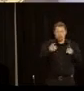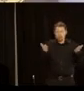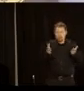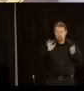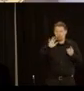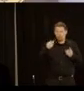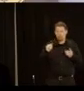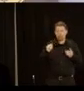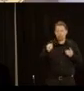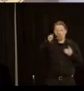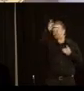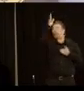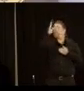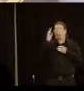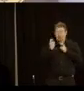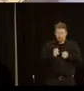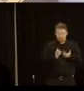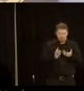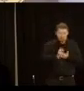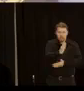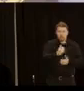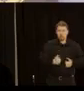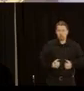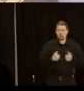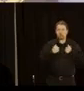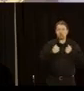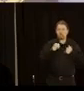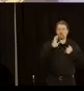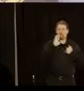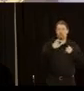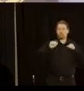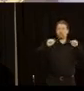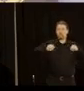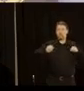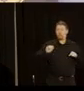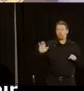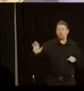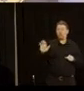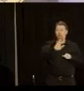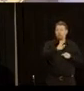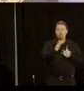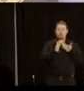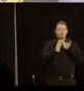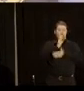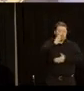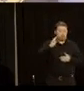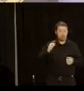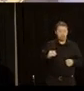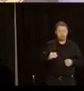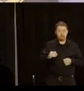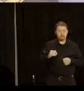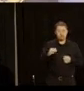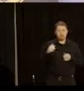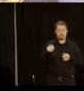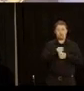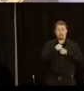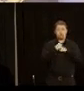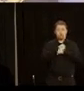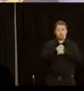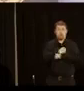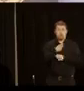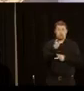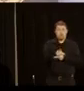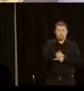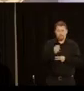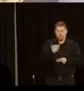out their dreams, their potential, and that's why we're fighting to make sure that that is indeed the case here in the state of Florida.